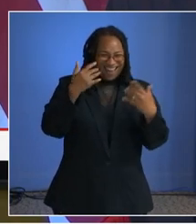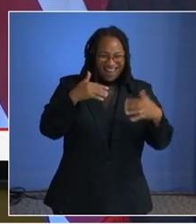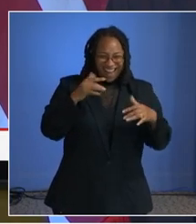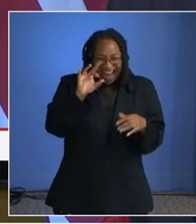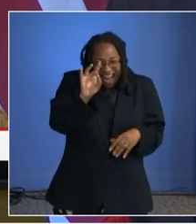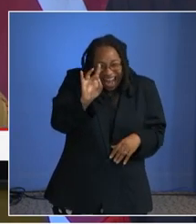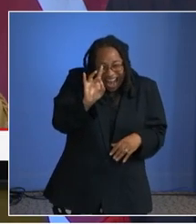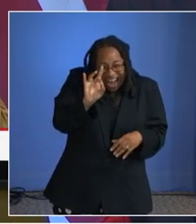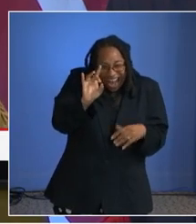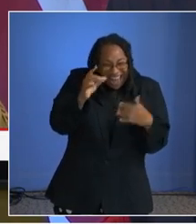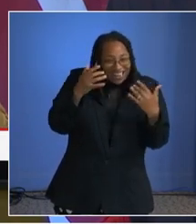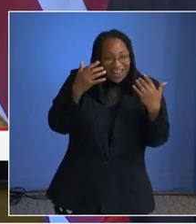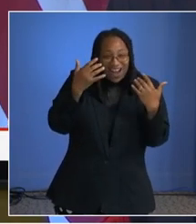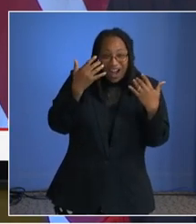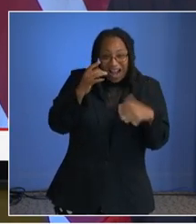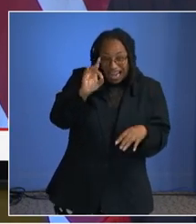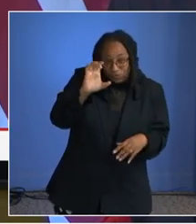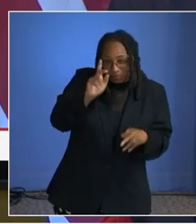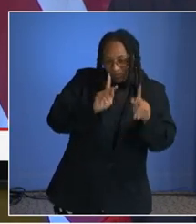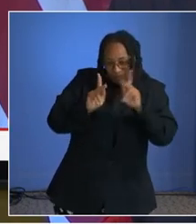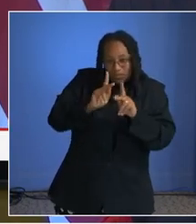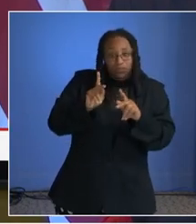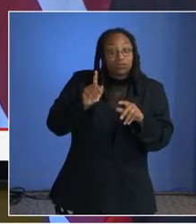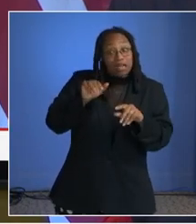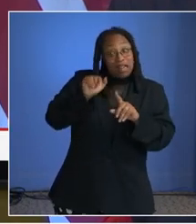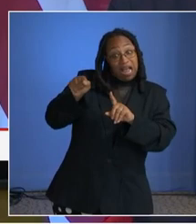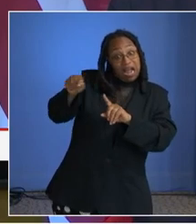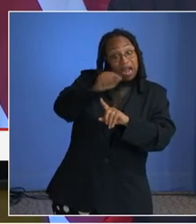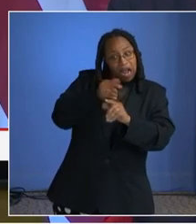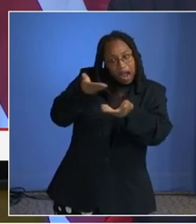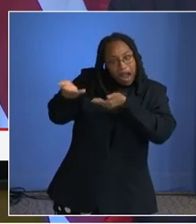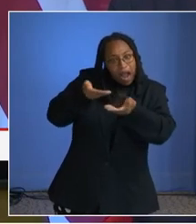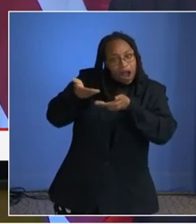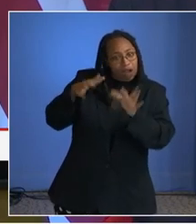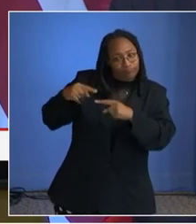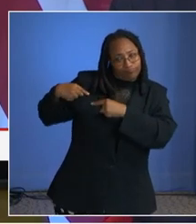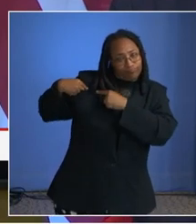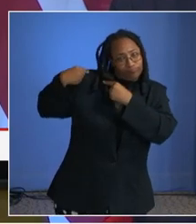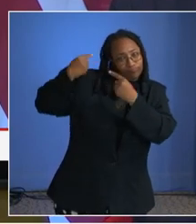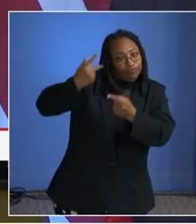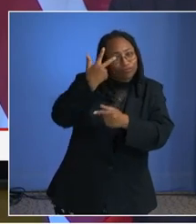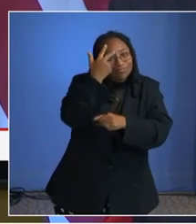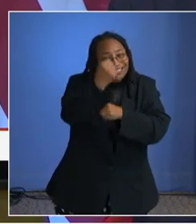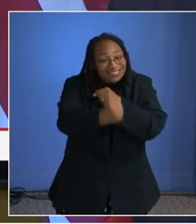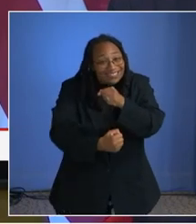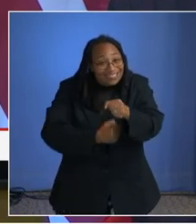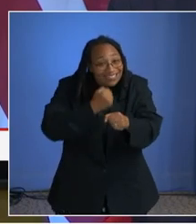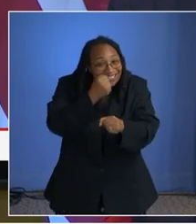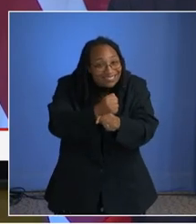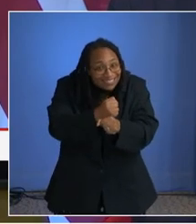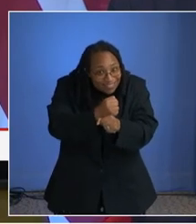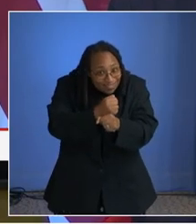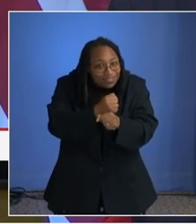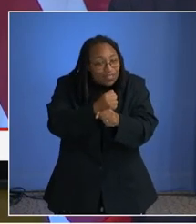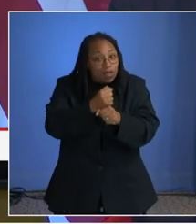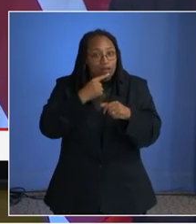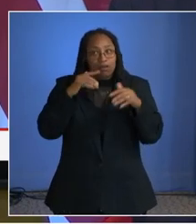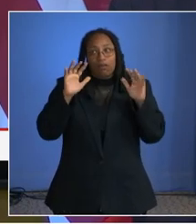fairs offer a chance for residents to participate in on-site interviews and in some